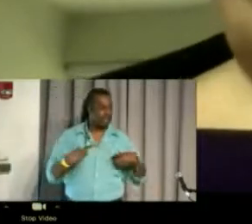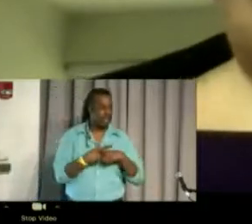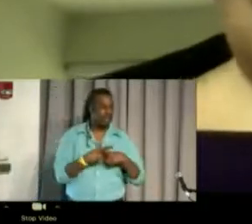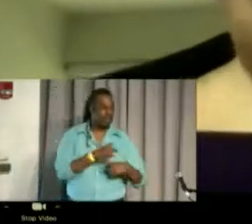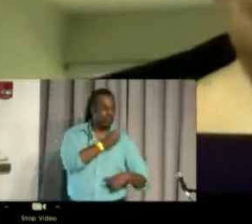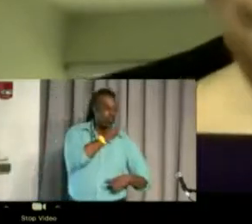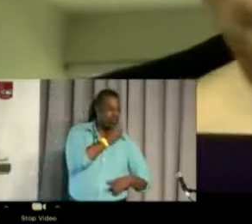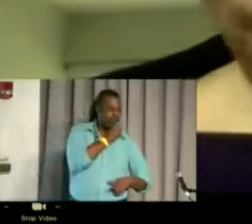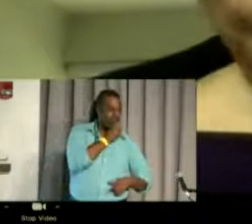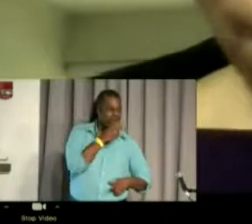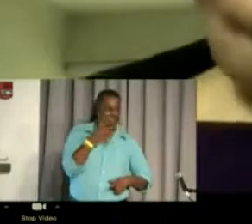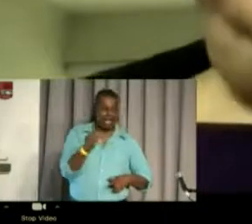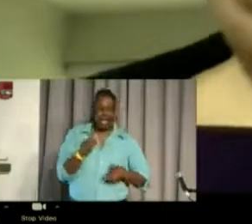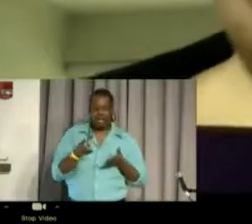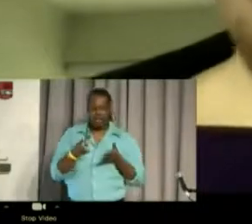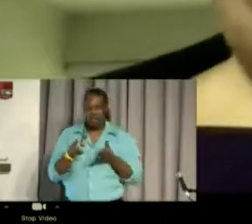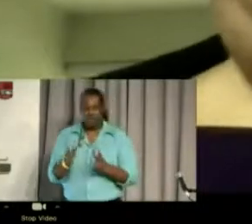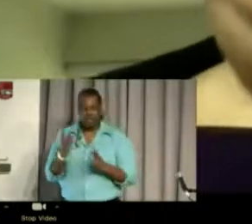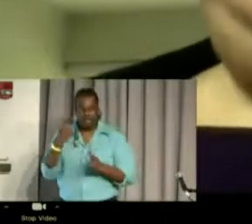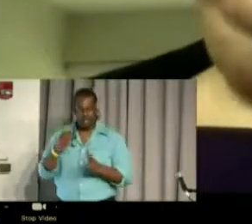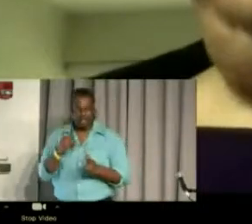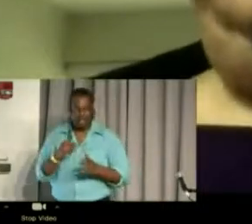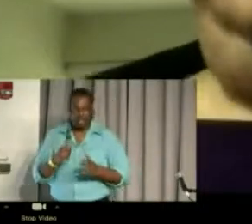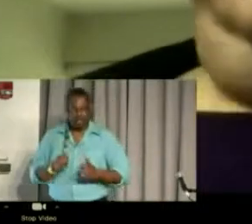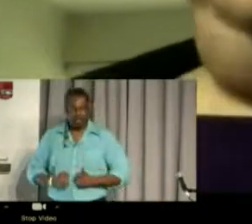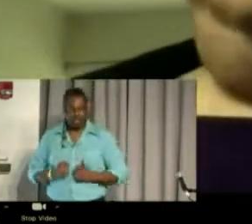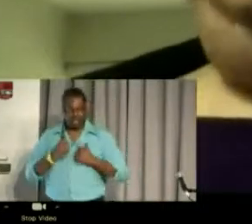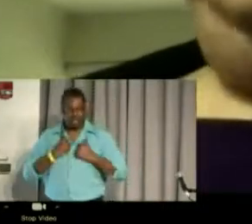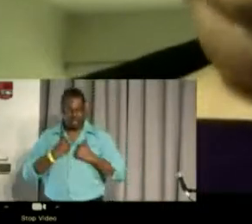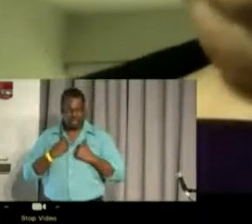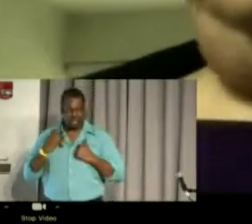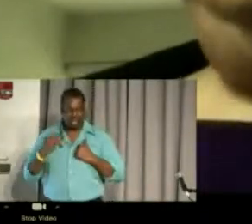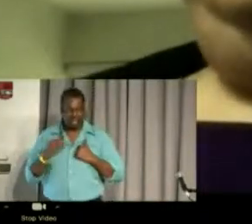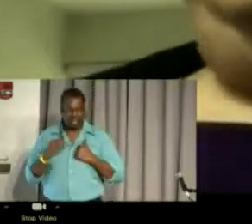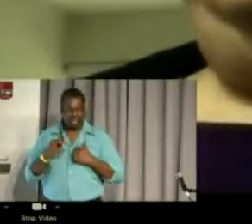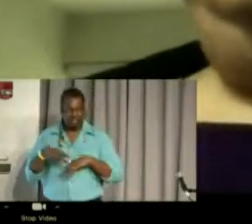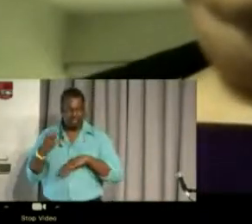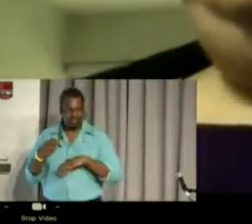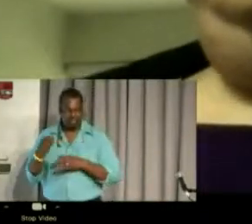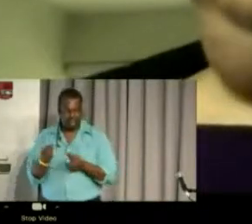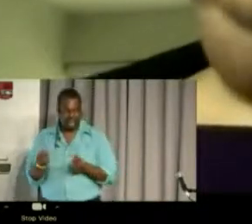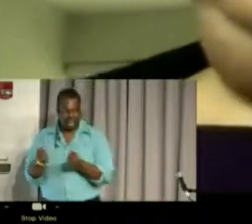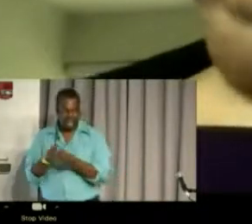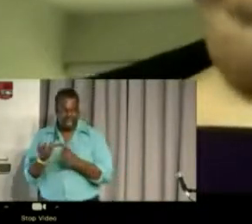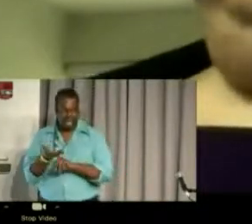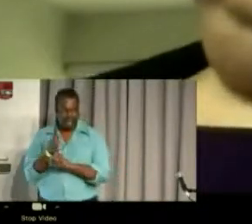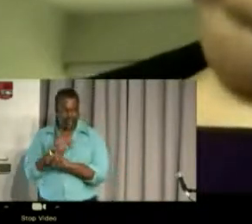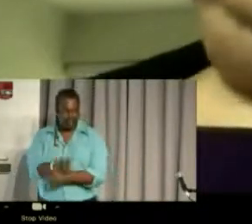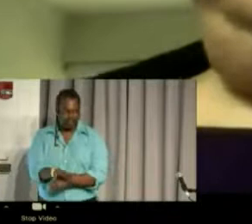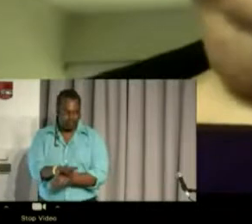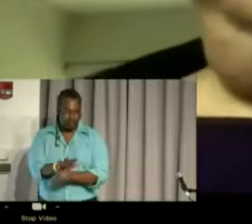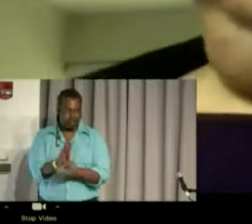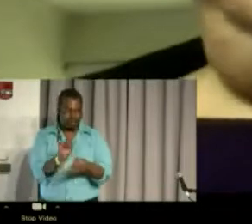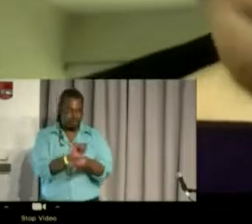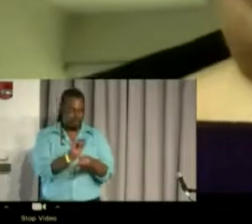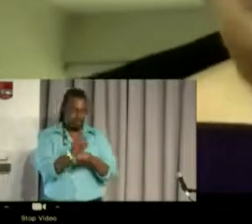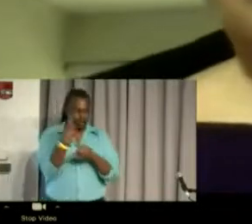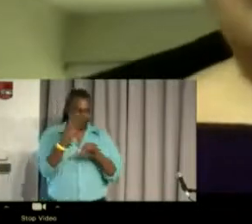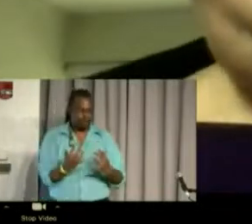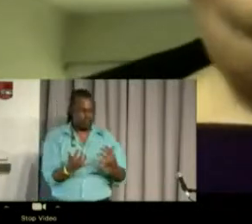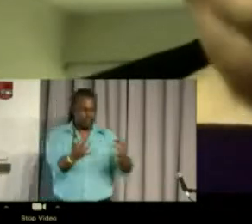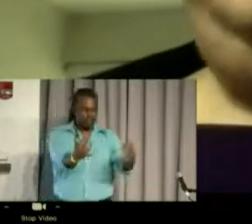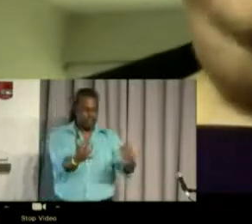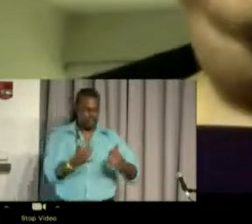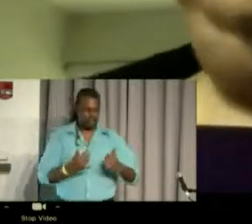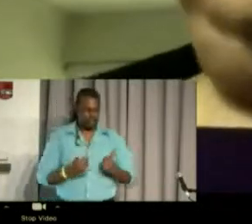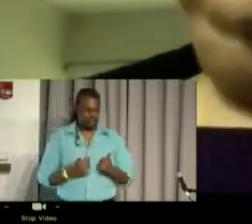privatization of the means of sustenance, the enclosure of the land, and the enforced proletarianization of the masses in Europe. The